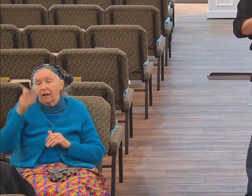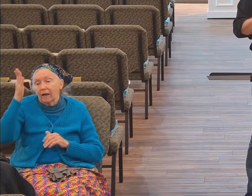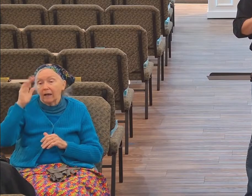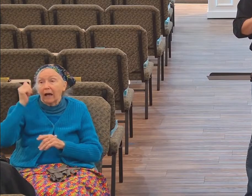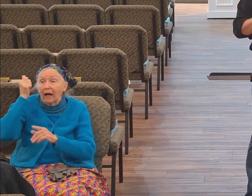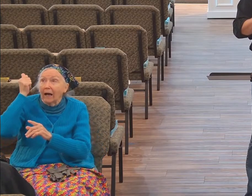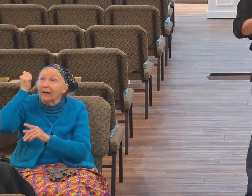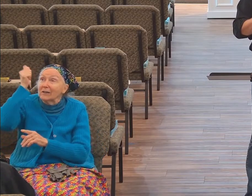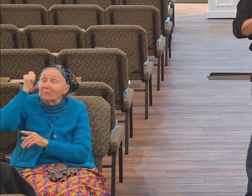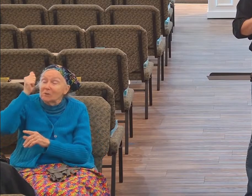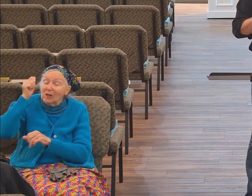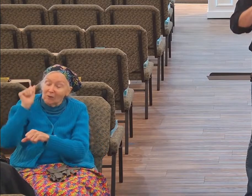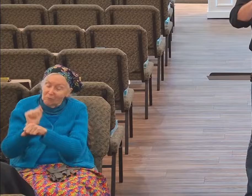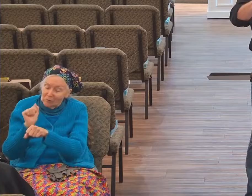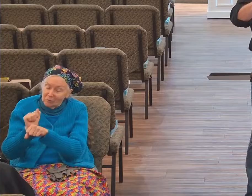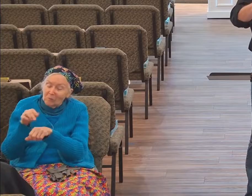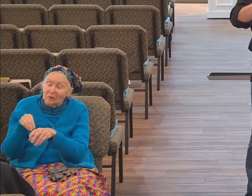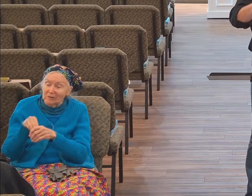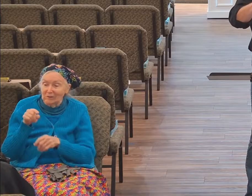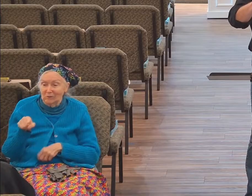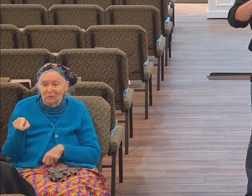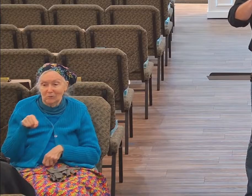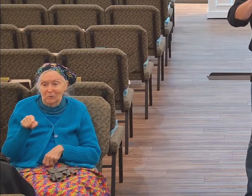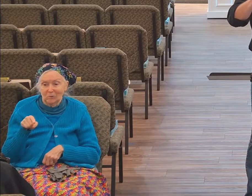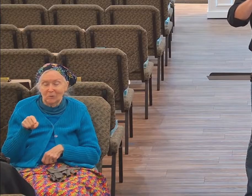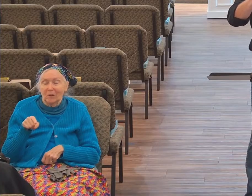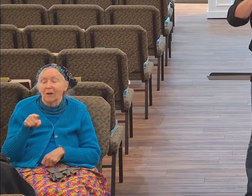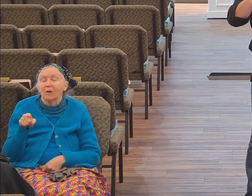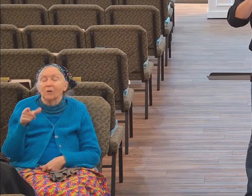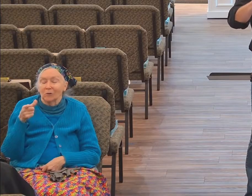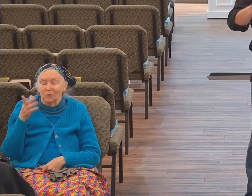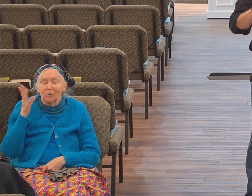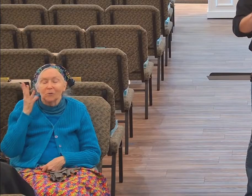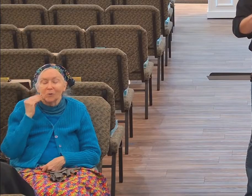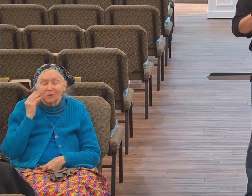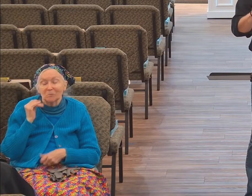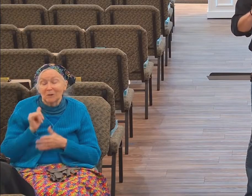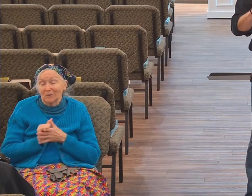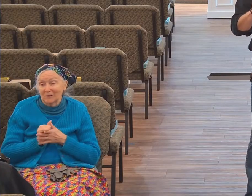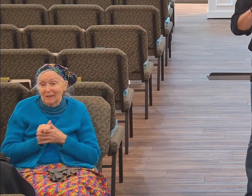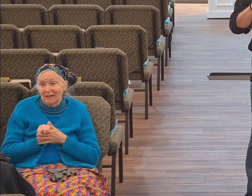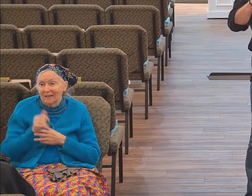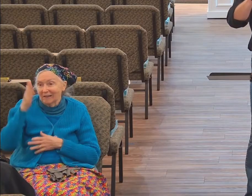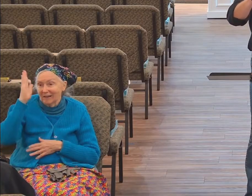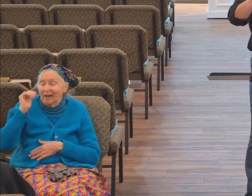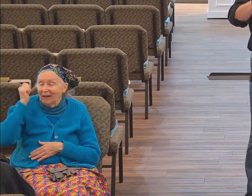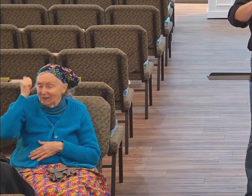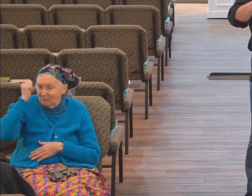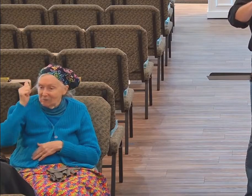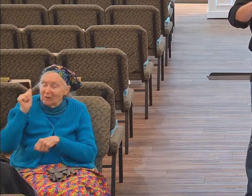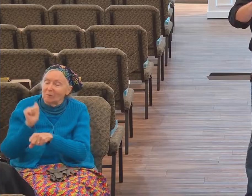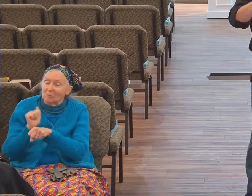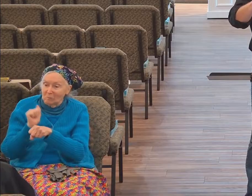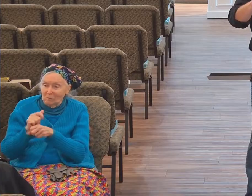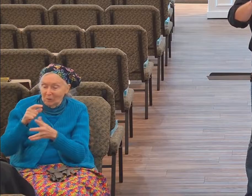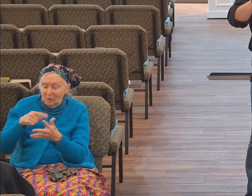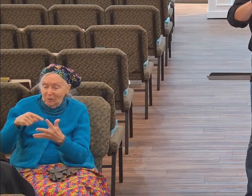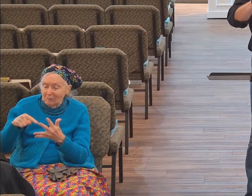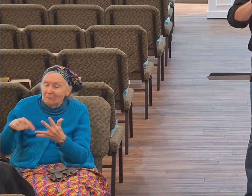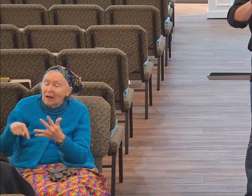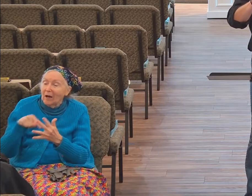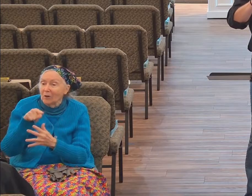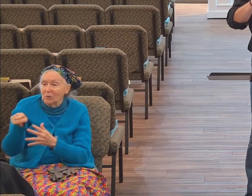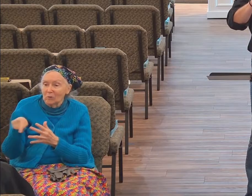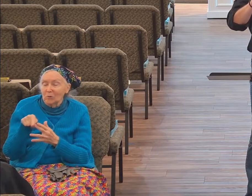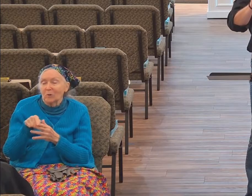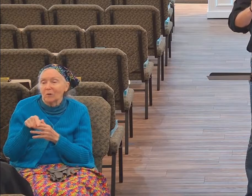work. This is what you experienced. God himself was at work, right? At work among you.